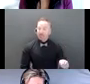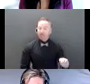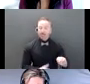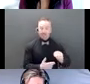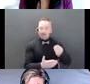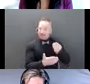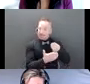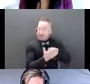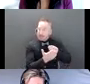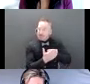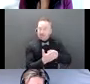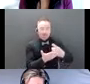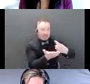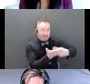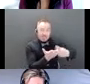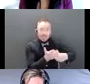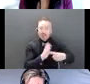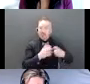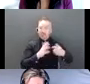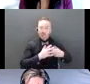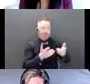we know that people are not talking about their money.